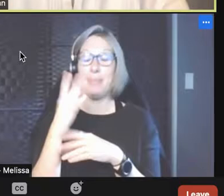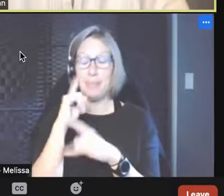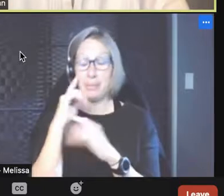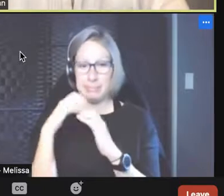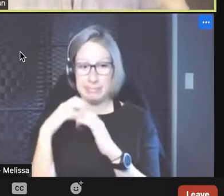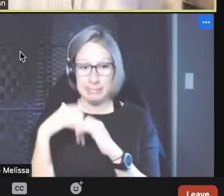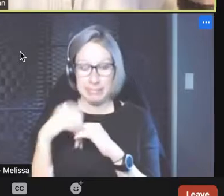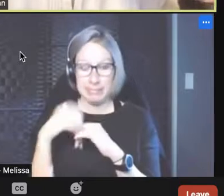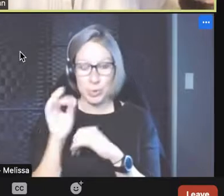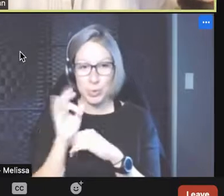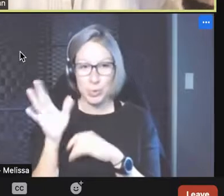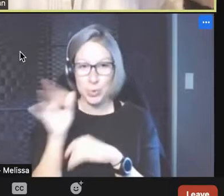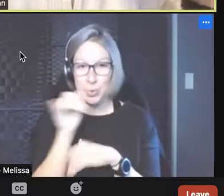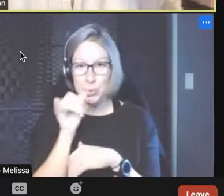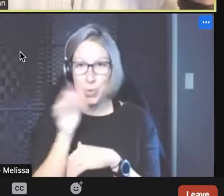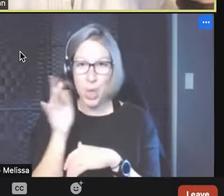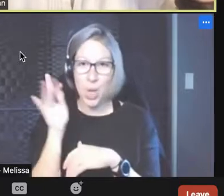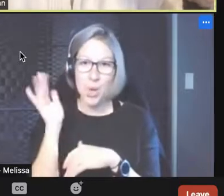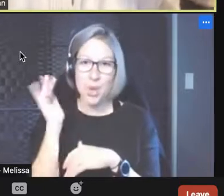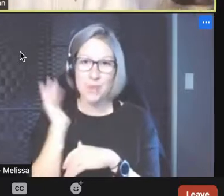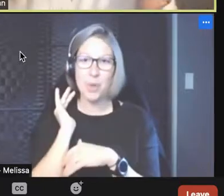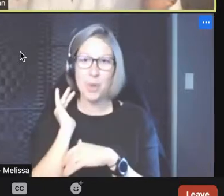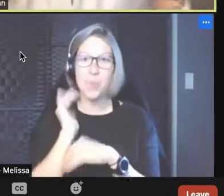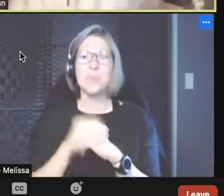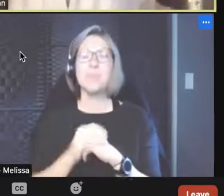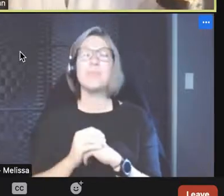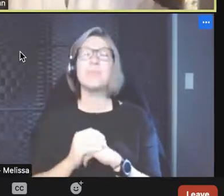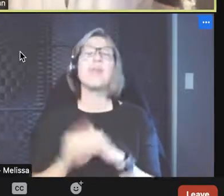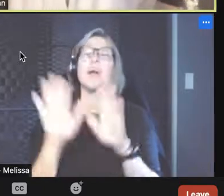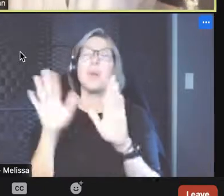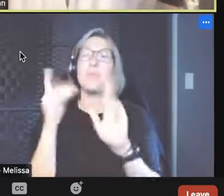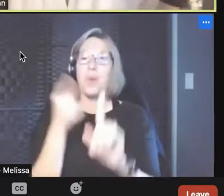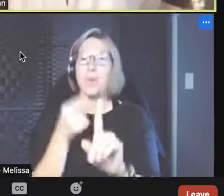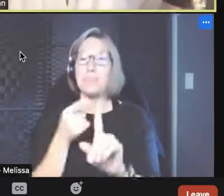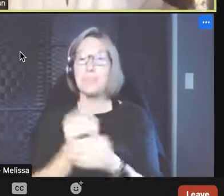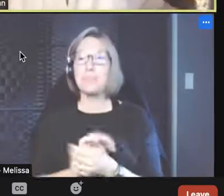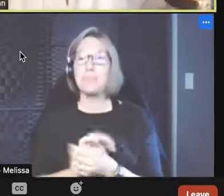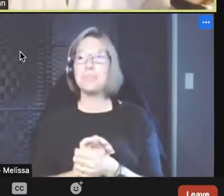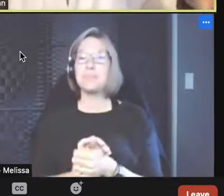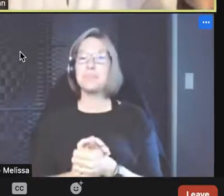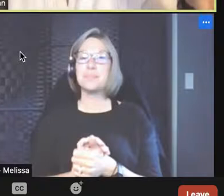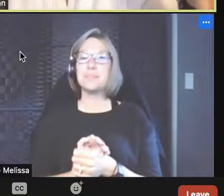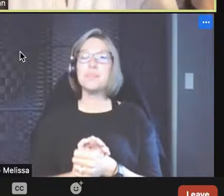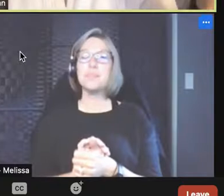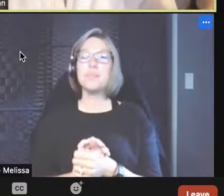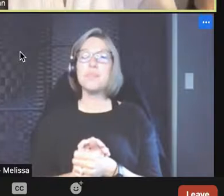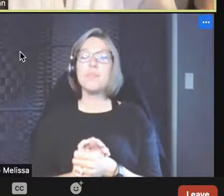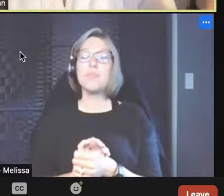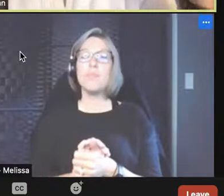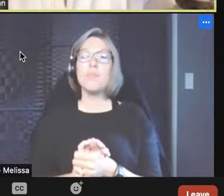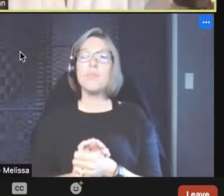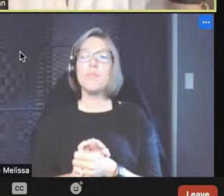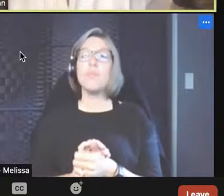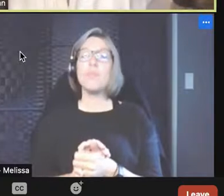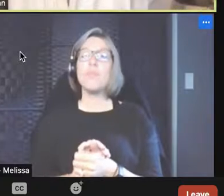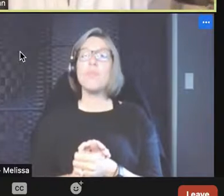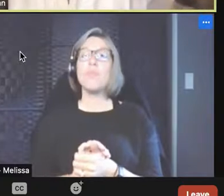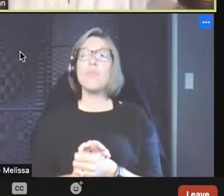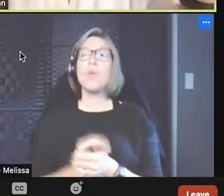back. But we know that there was this belief that vision